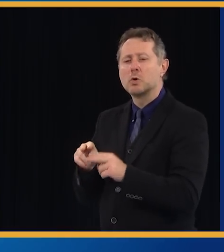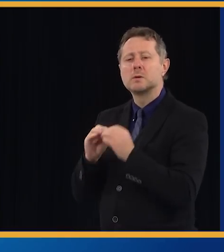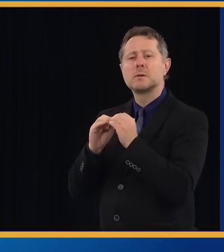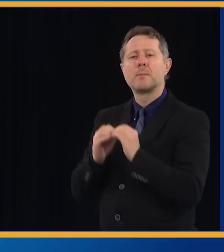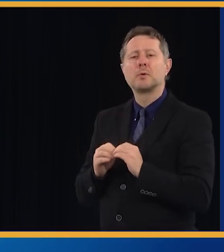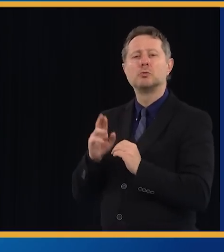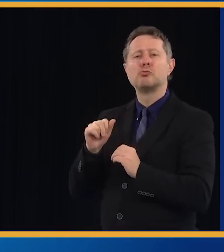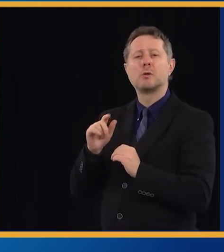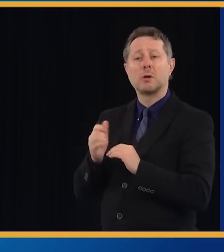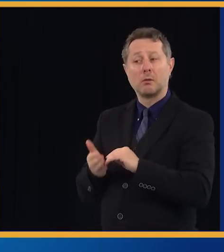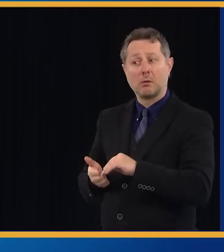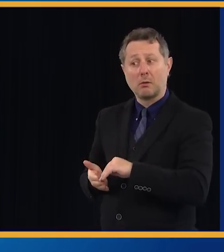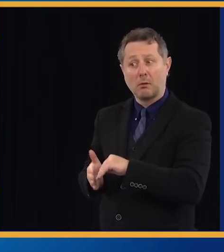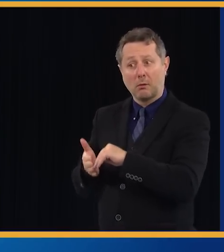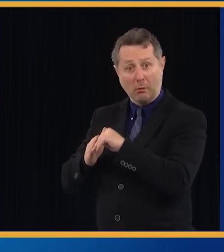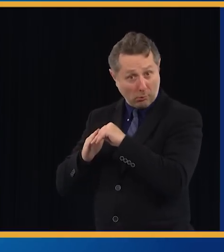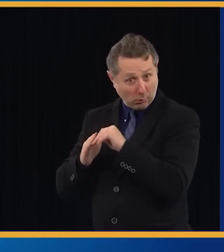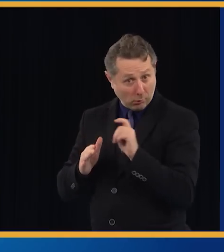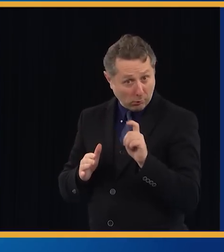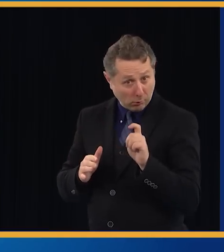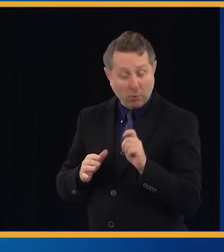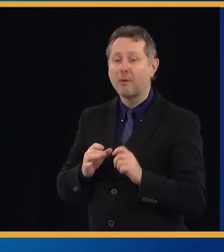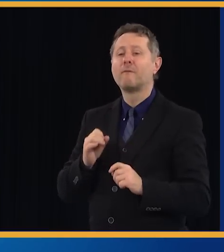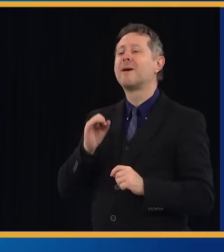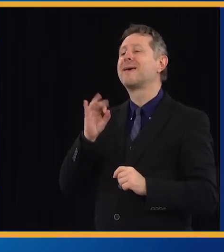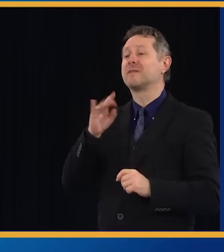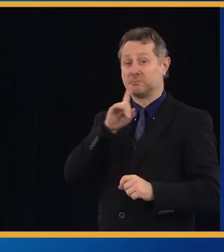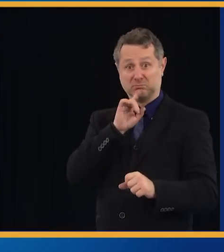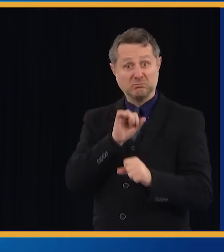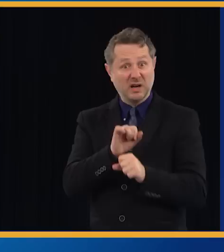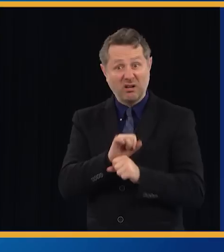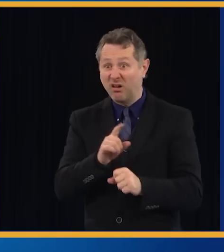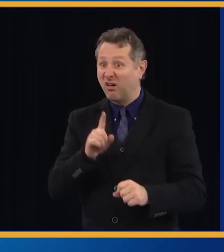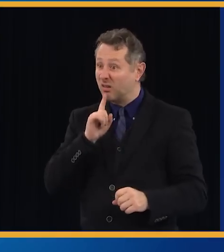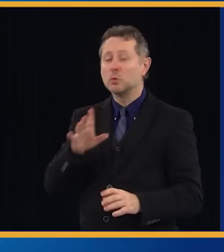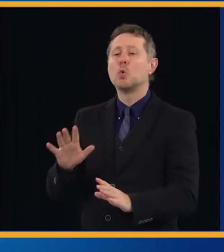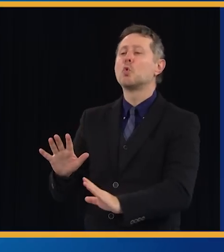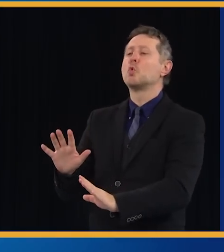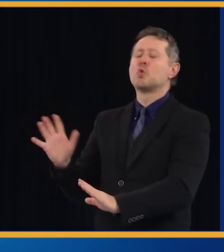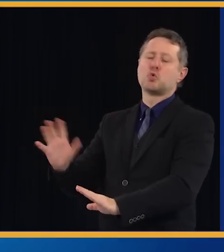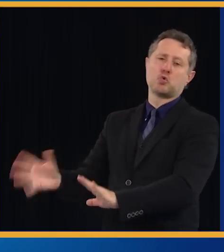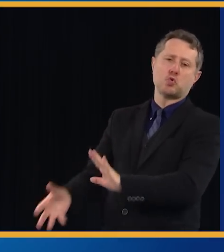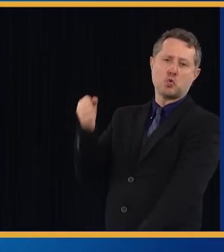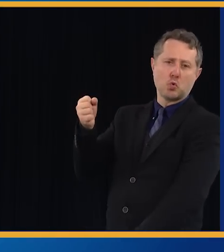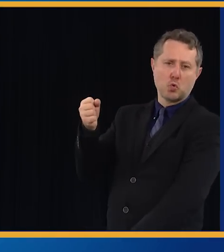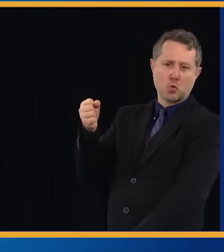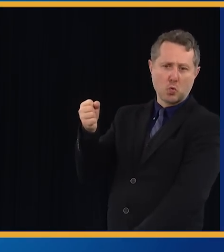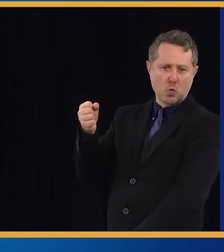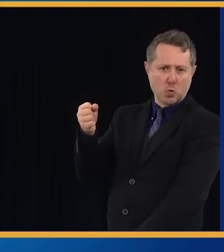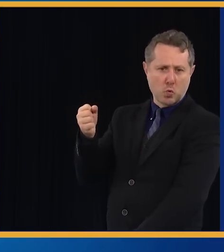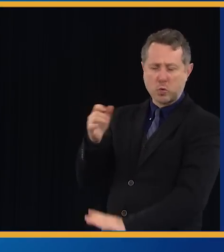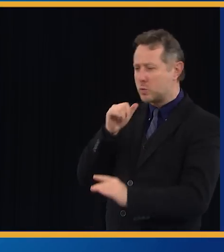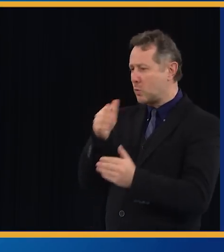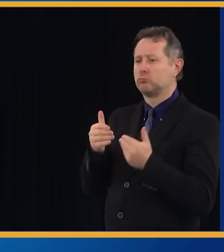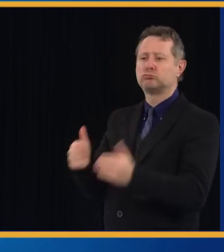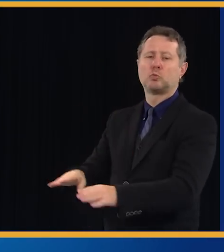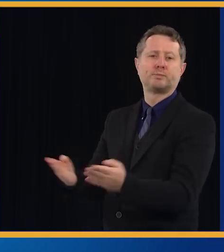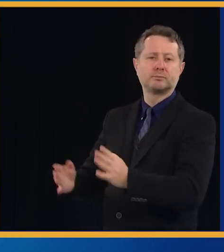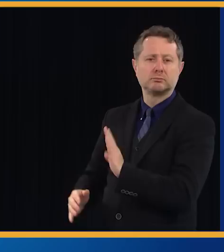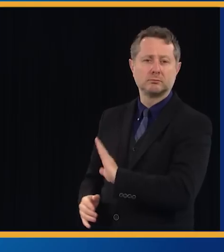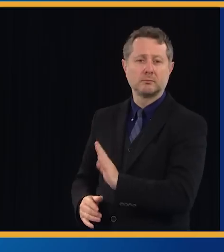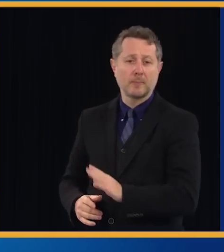going up, slow down on the reopening strategy. Okay, so there are different forms of testing for different purposes.